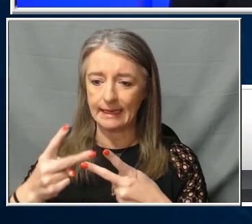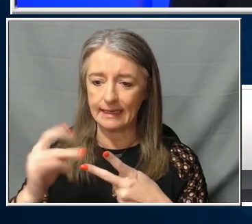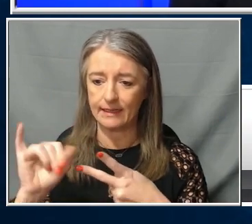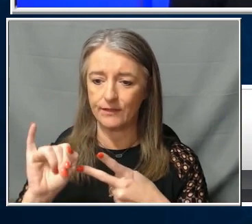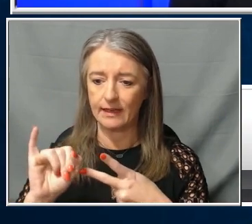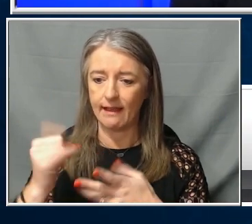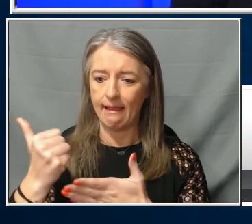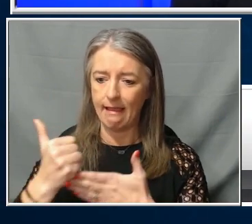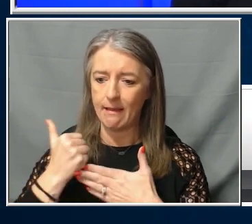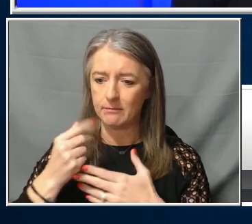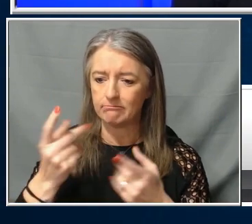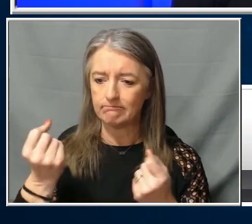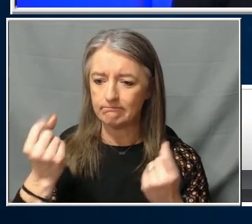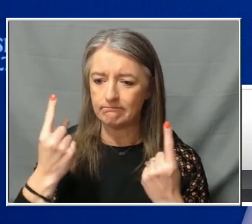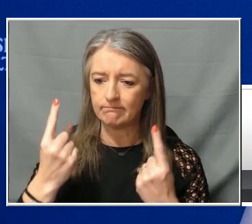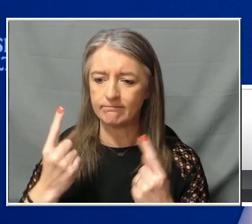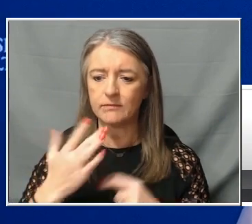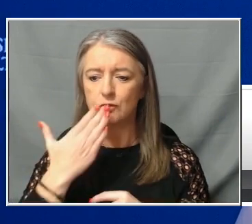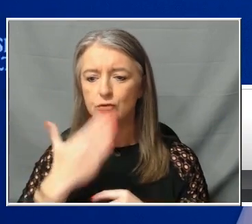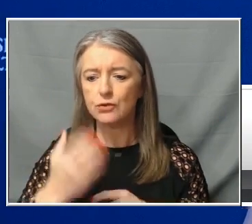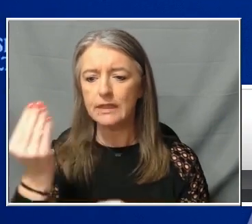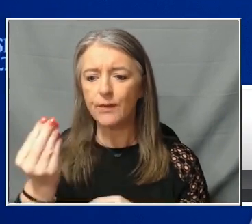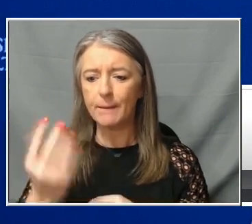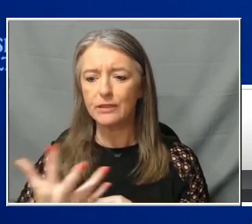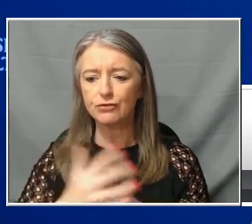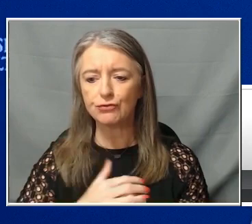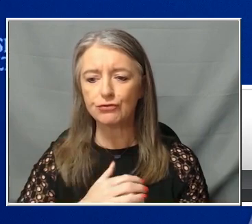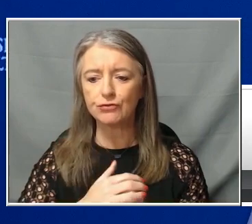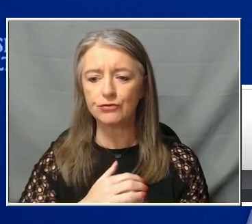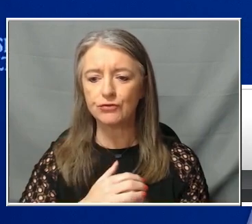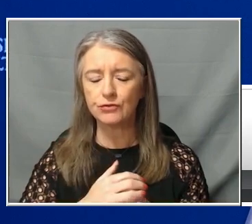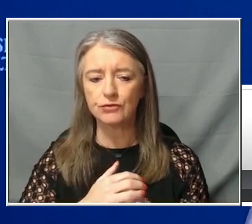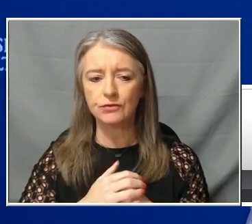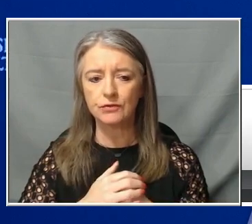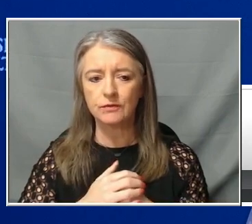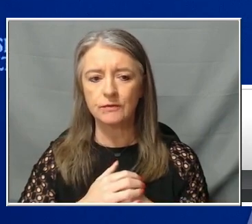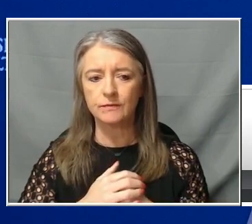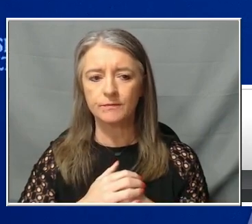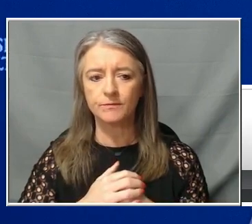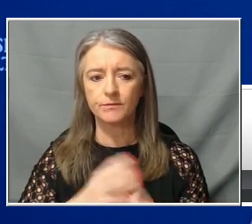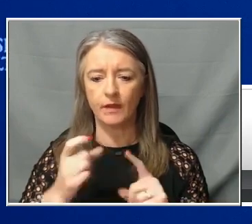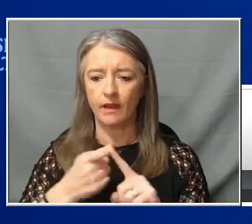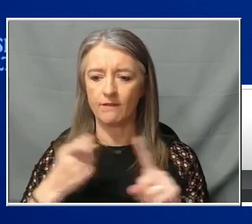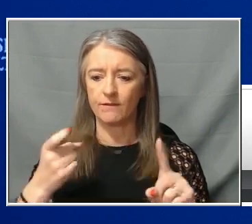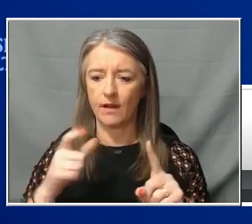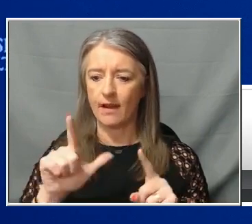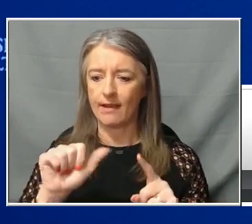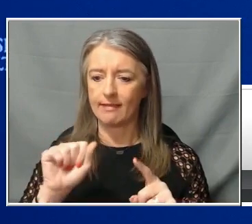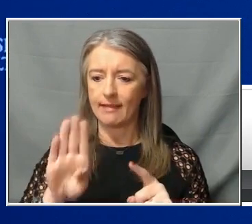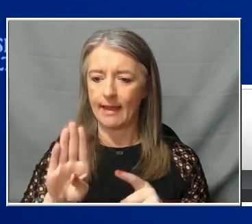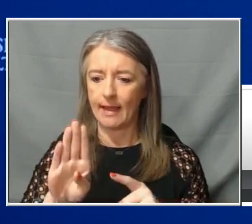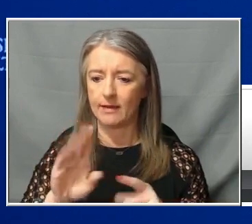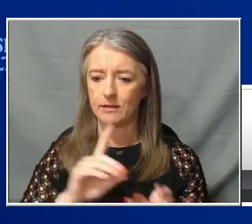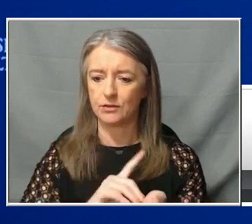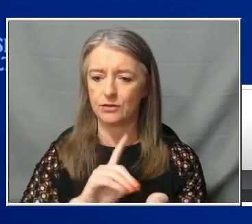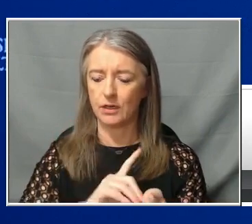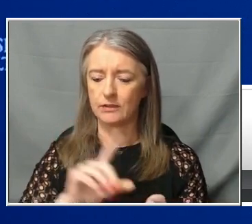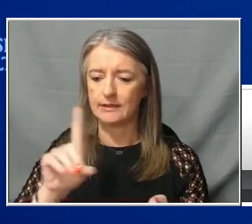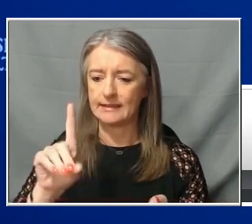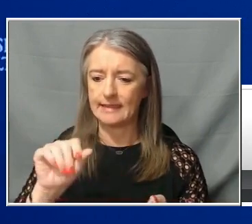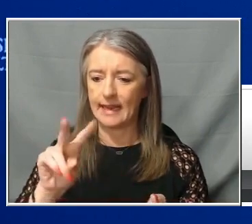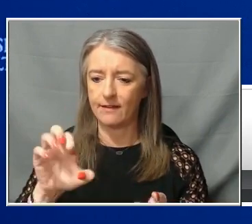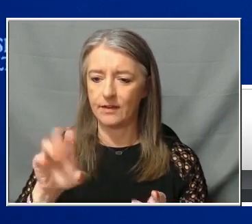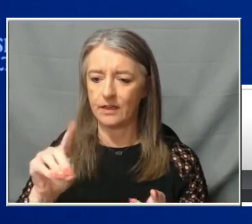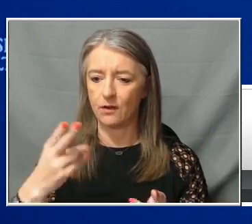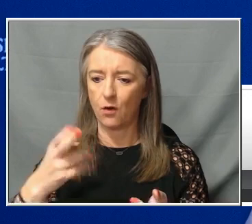on that. I think this is good information. So it's from a lab. Dr. David Ho worked